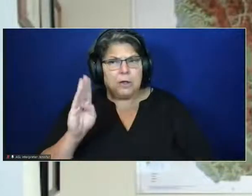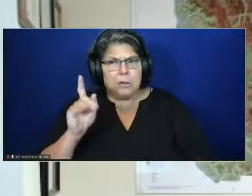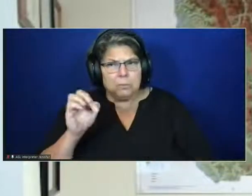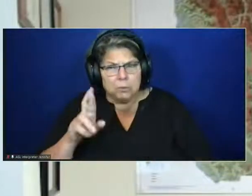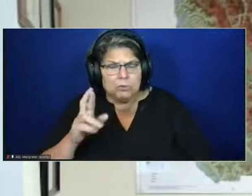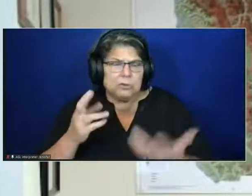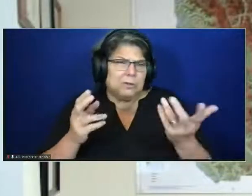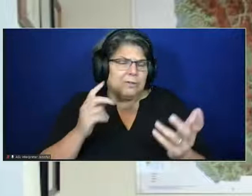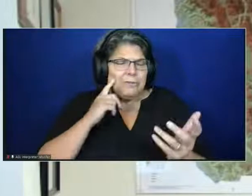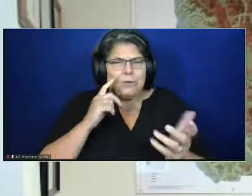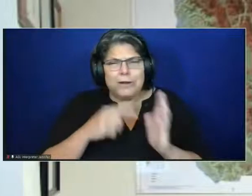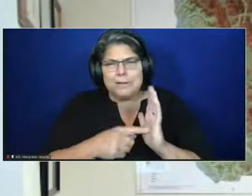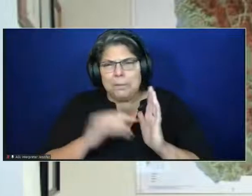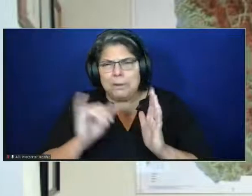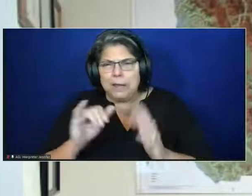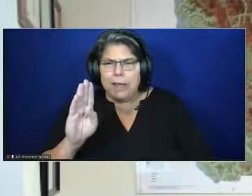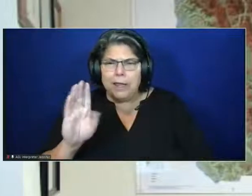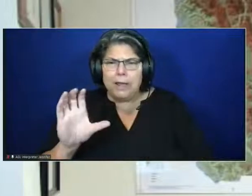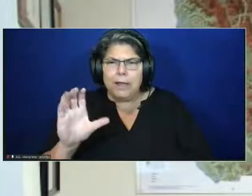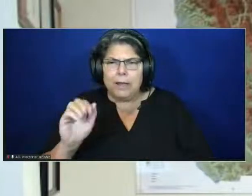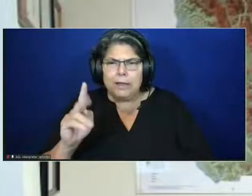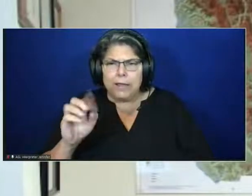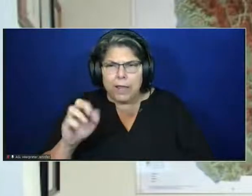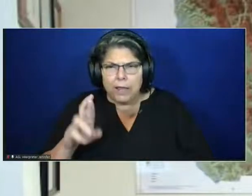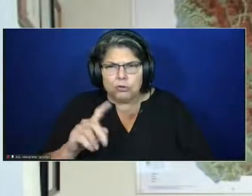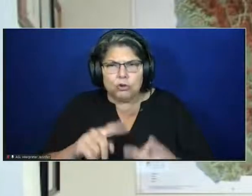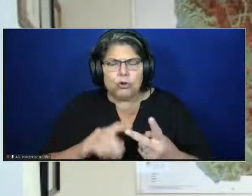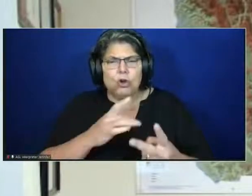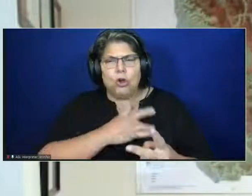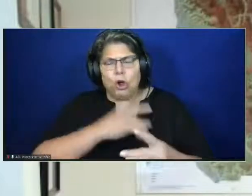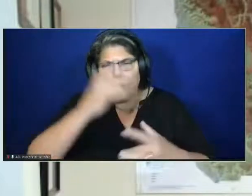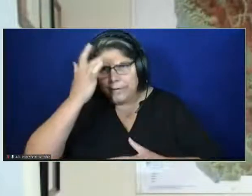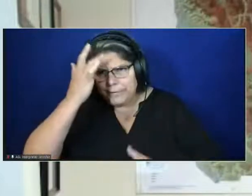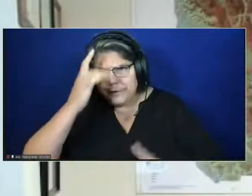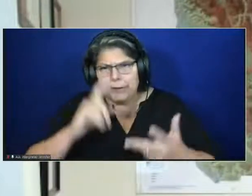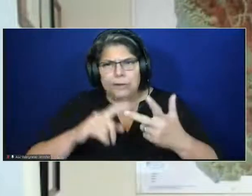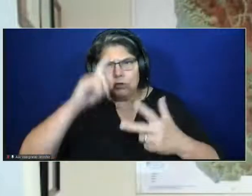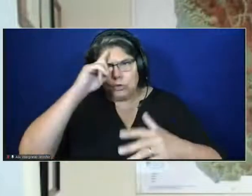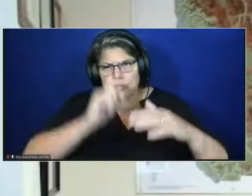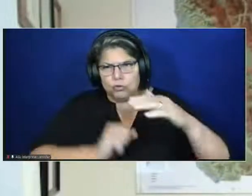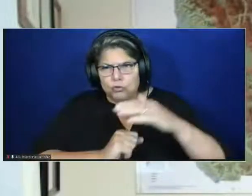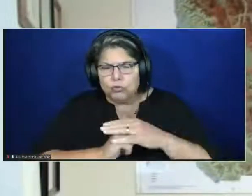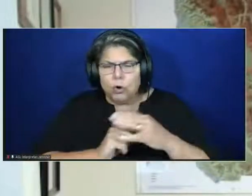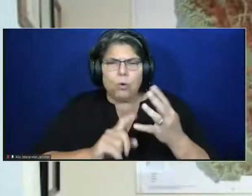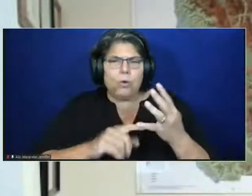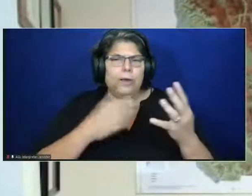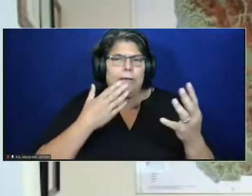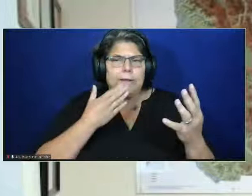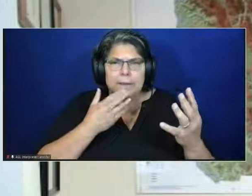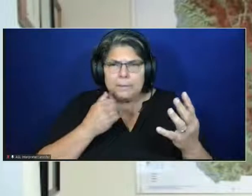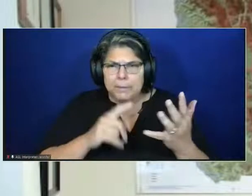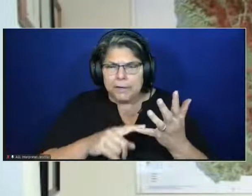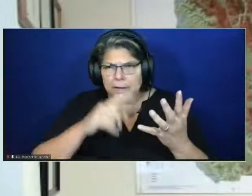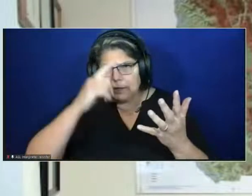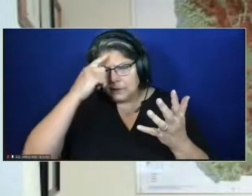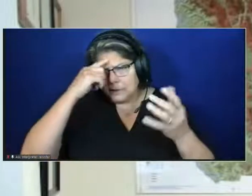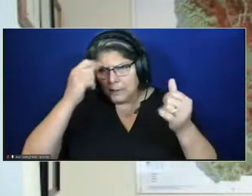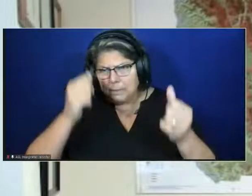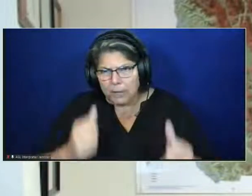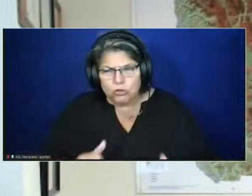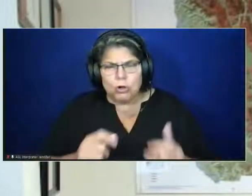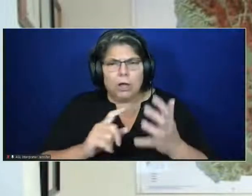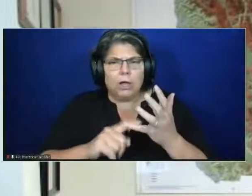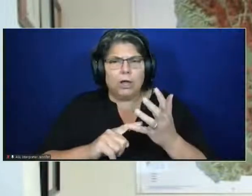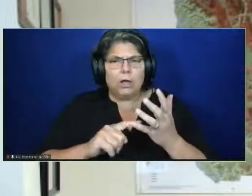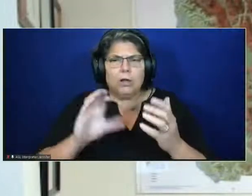cancer, vascular diseases such as heart disease or stroke, diabetes, dementia, chronic